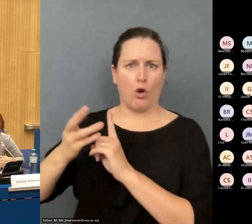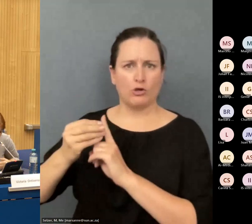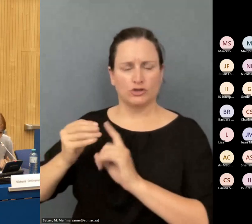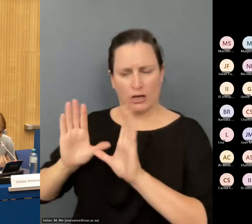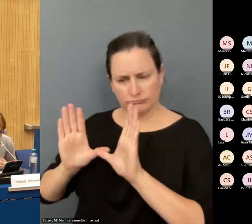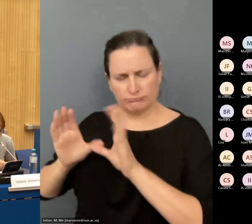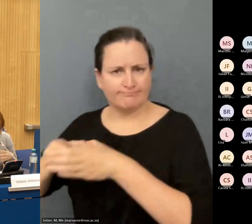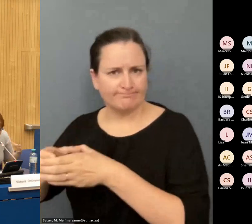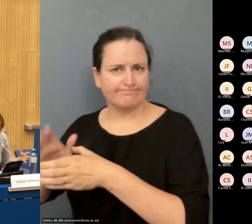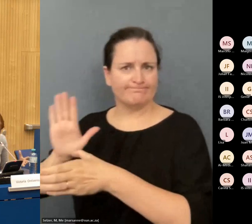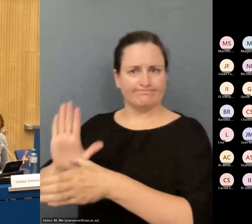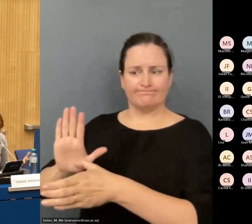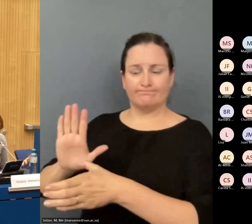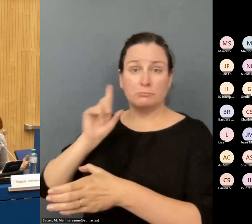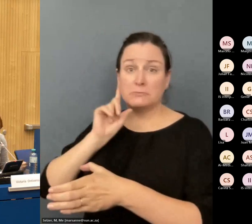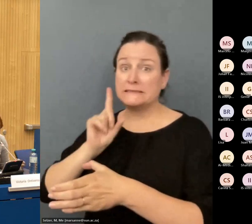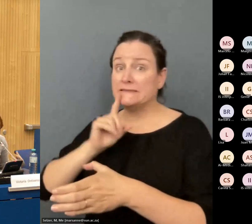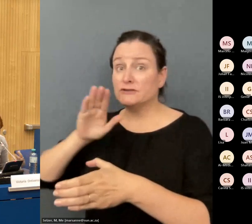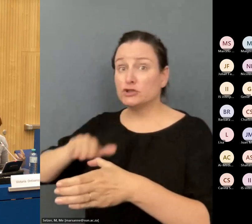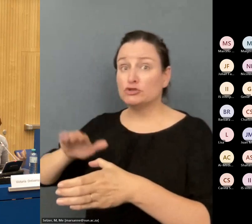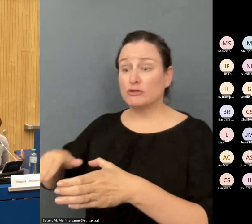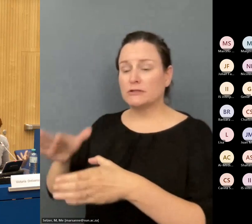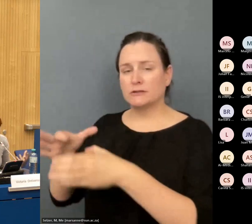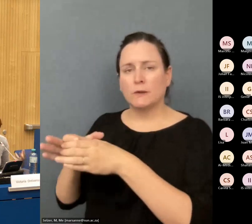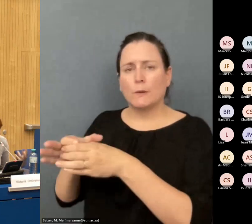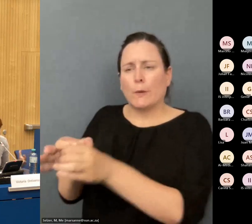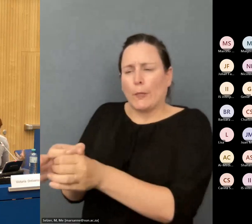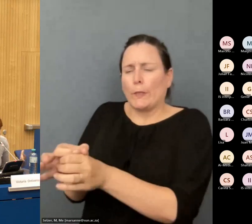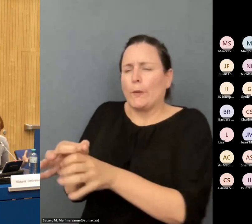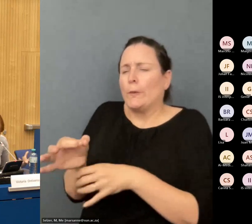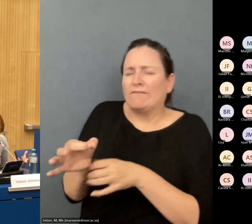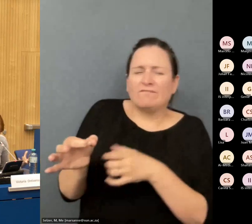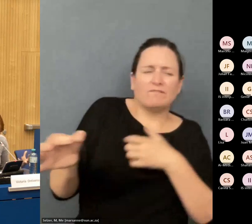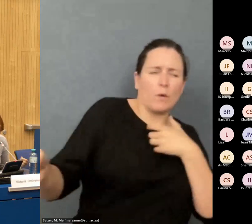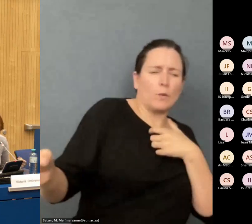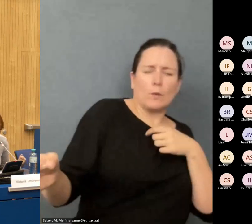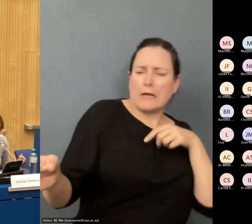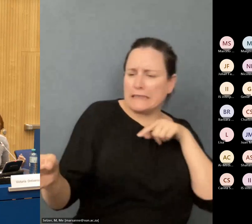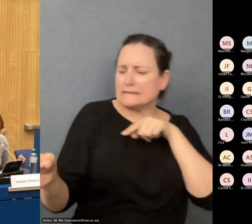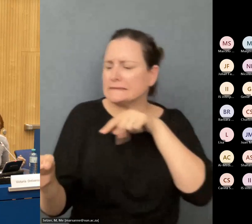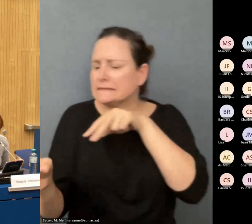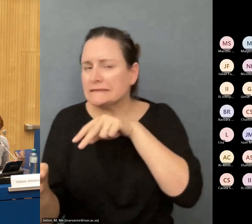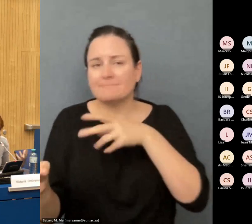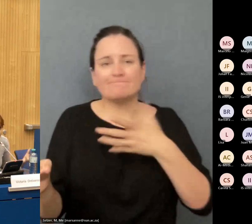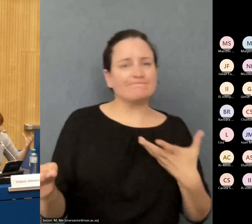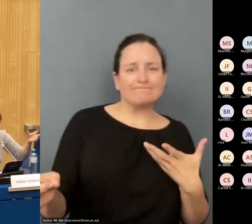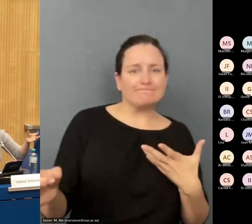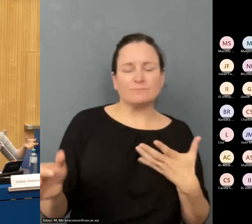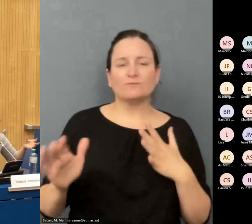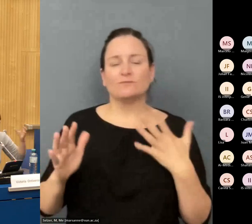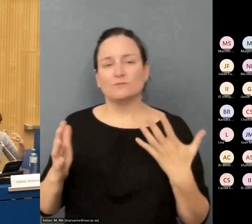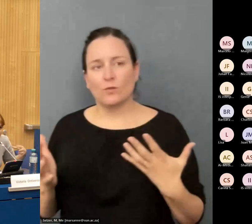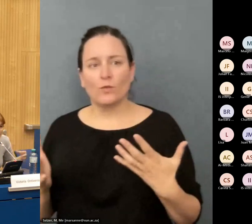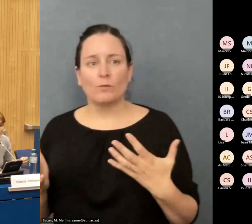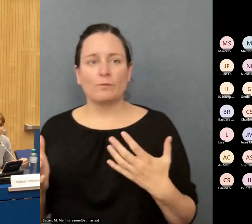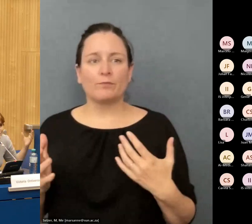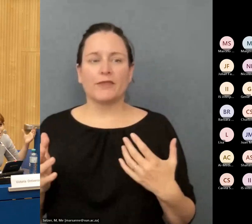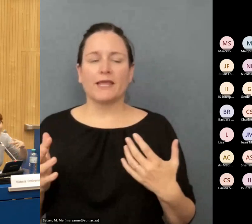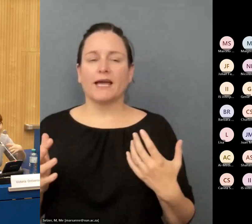children in the Amazonian on very remote areas and in very high poverty conditions have